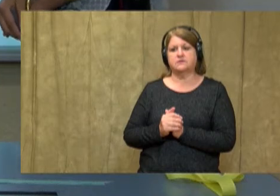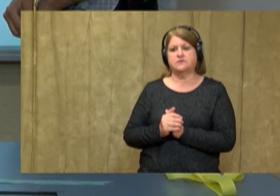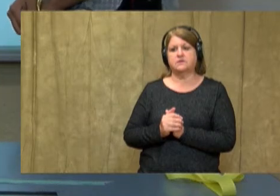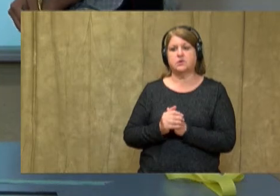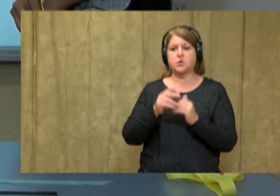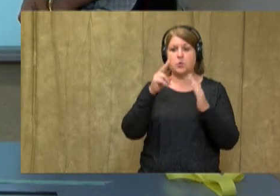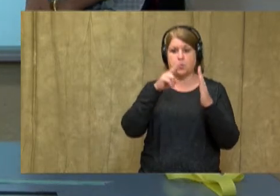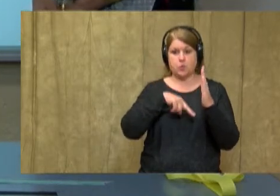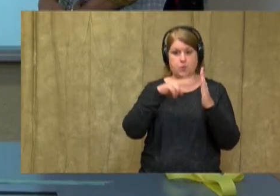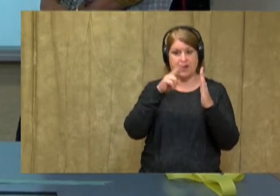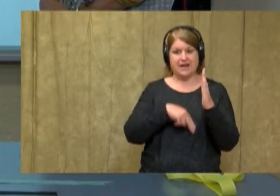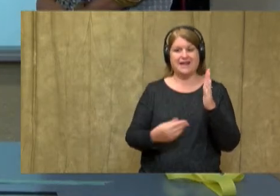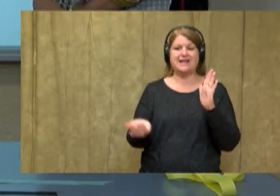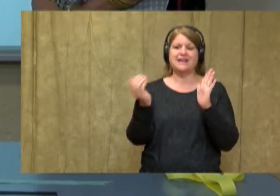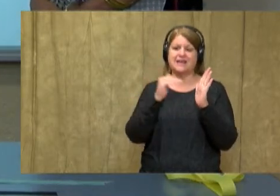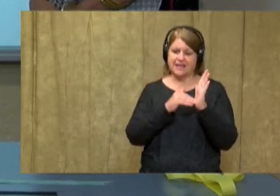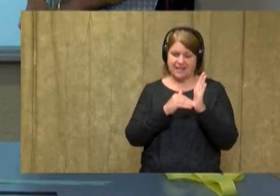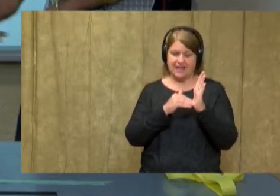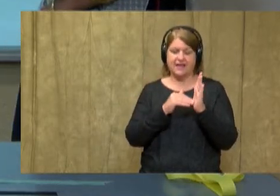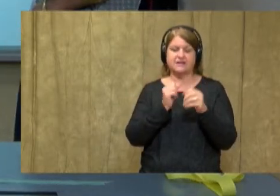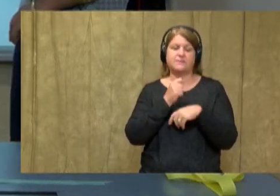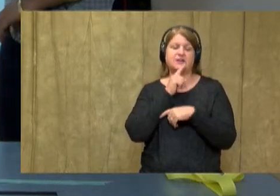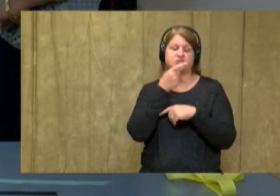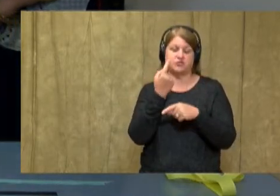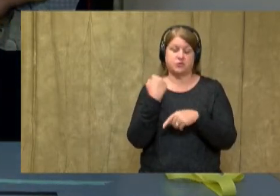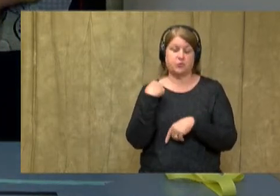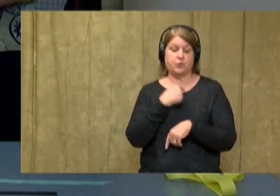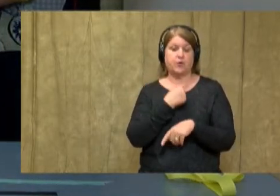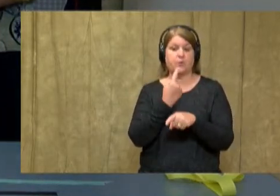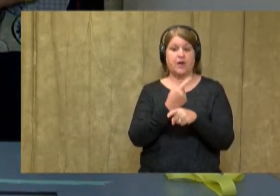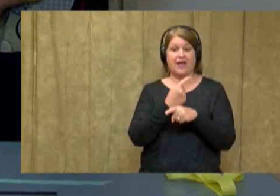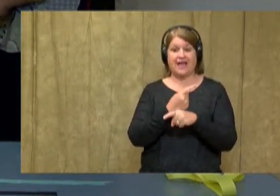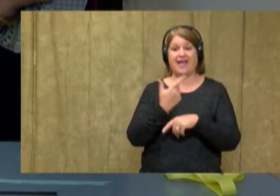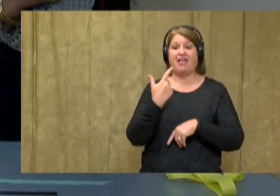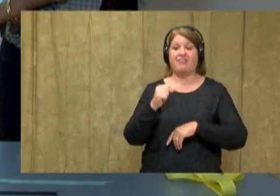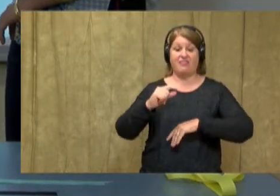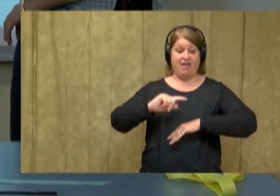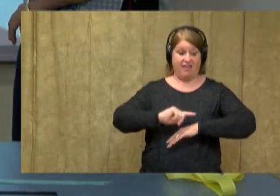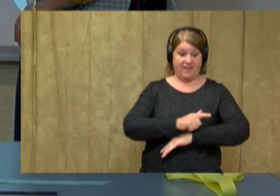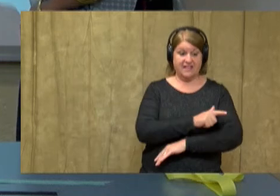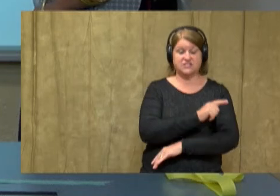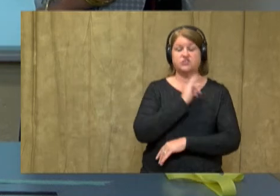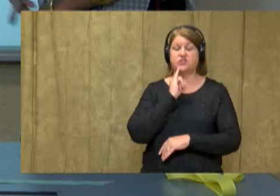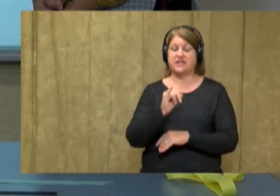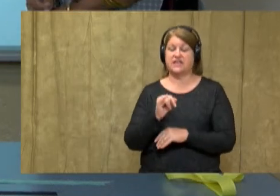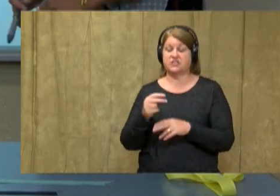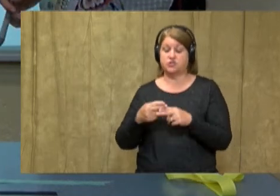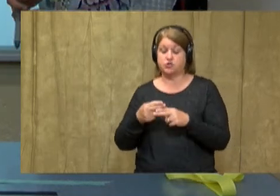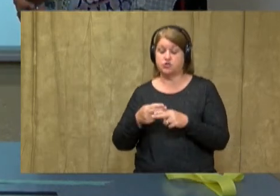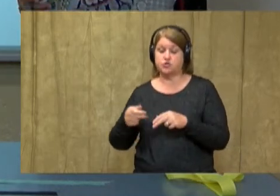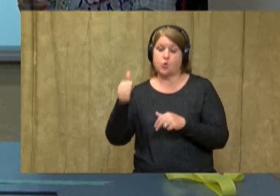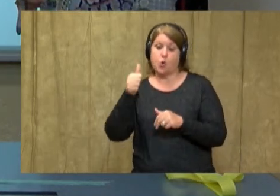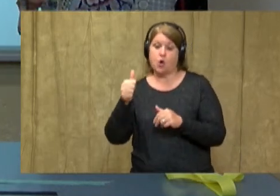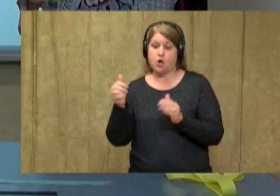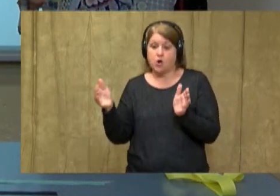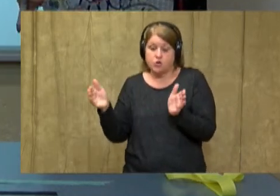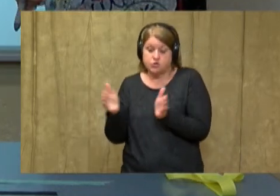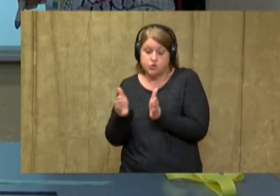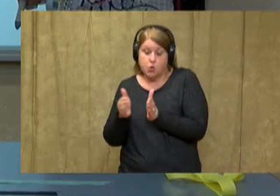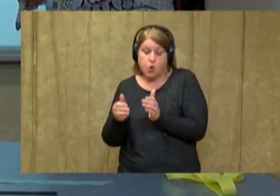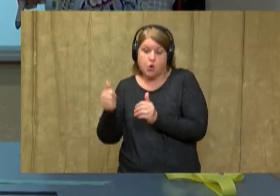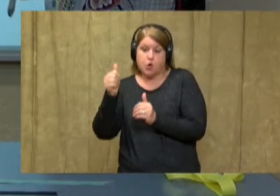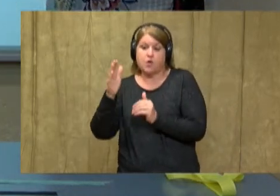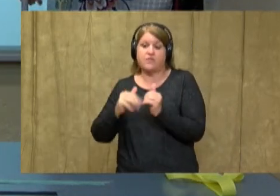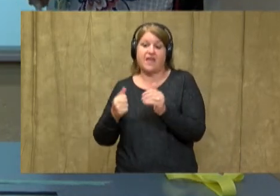Reading it back one more time to make sure we're correct. The lizard is shorter than the dog. Do you agree